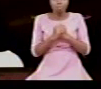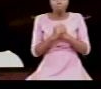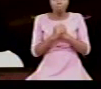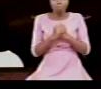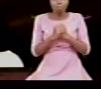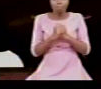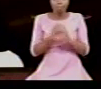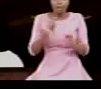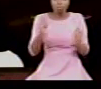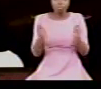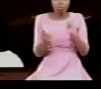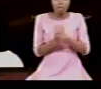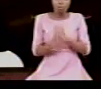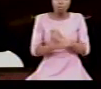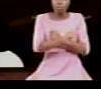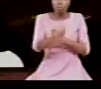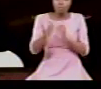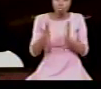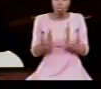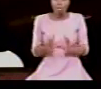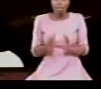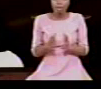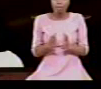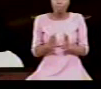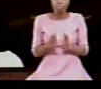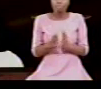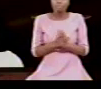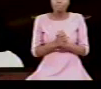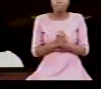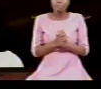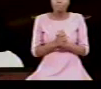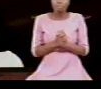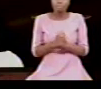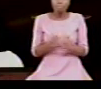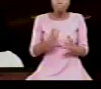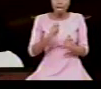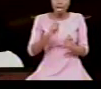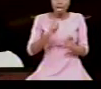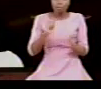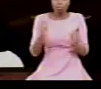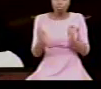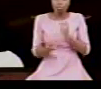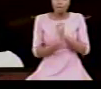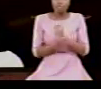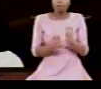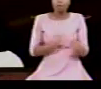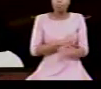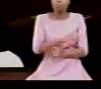Transform sower. Point number two. Transform sower